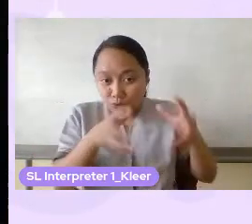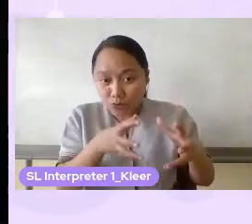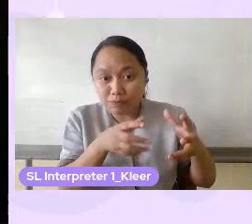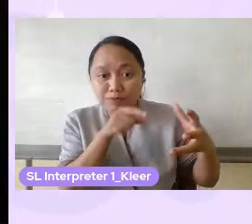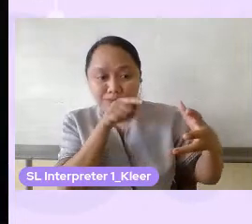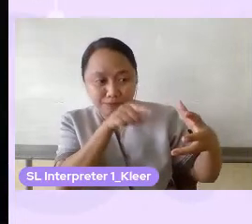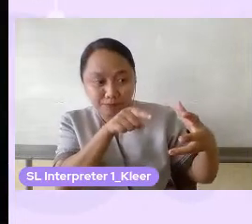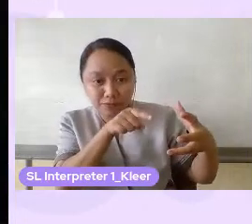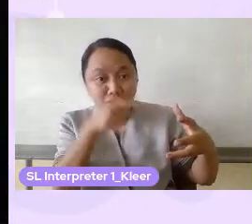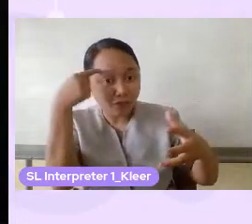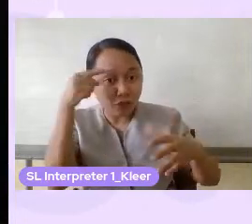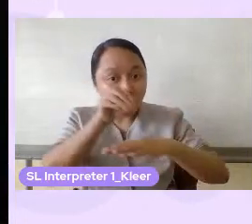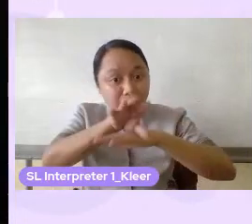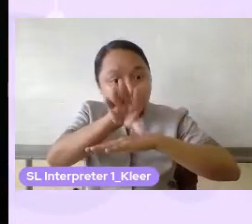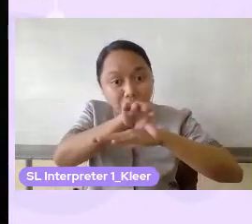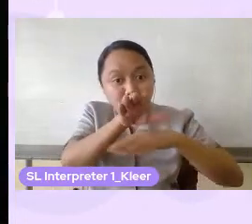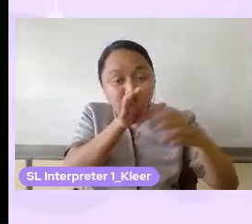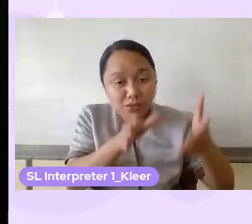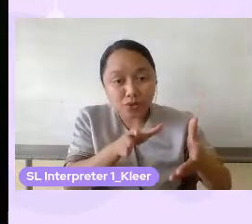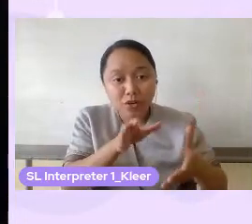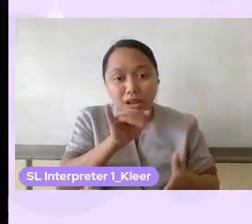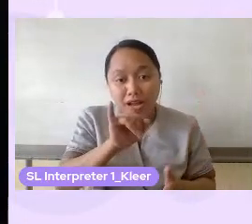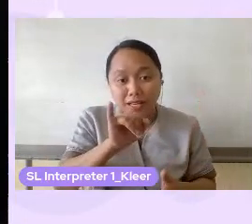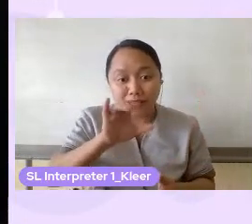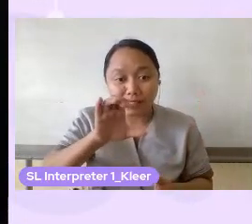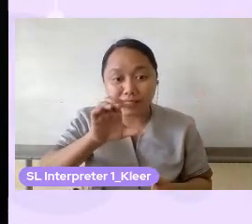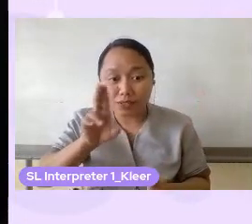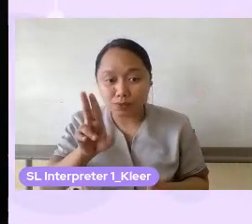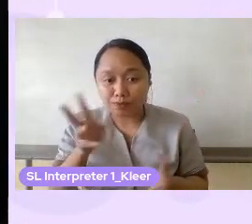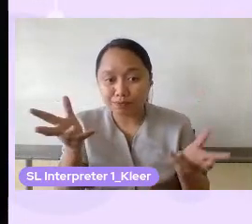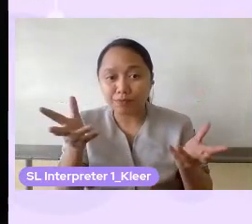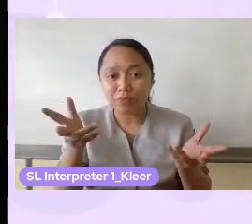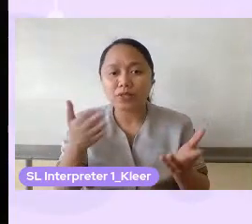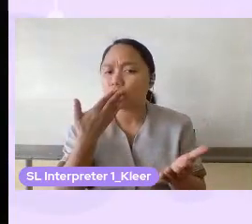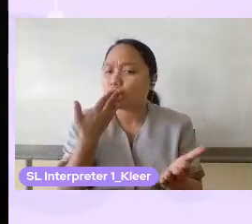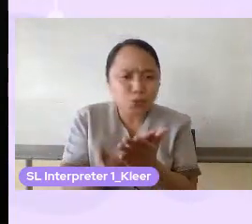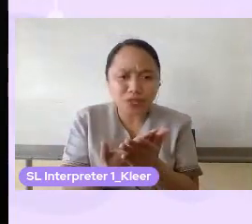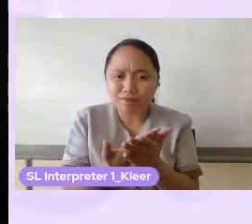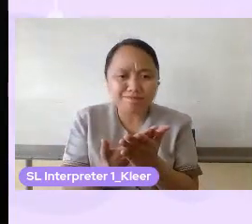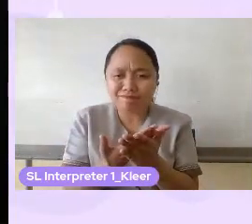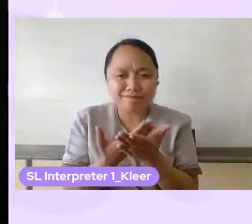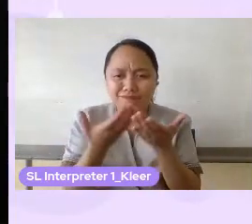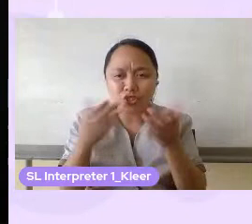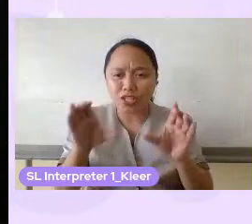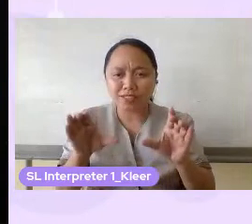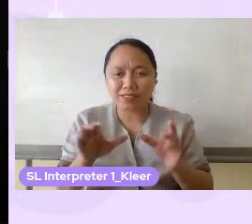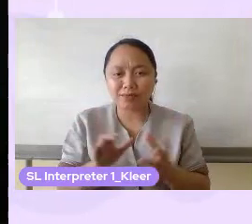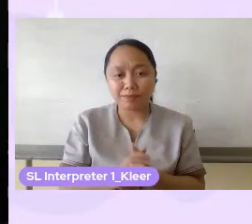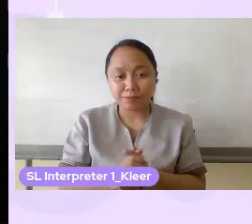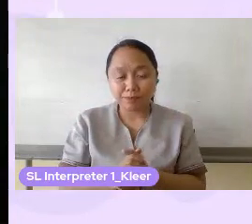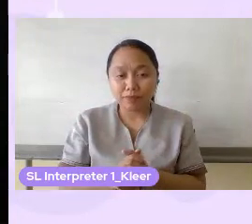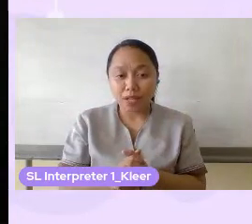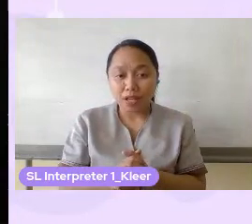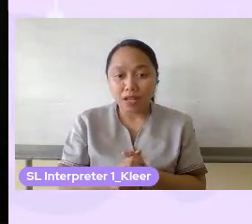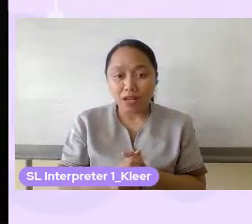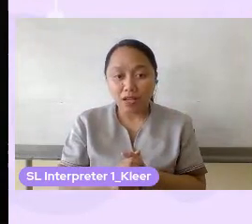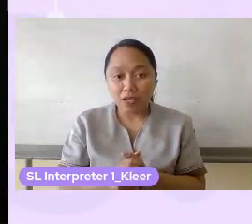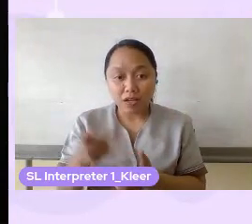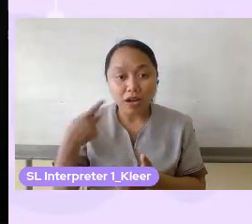counselor sa ITU at ito po yung inyong lingkod, no? So during the